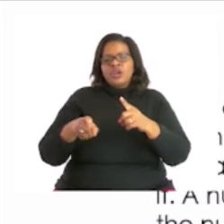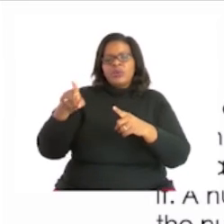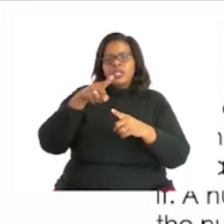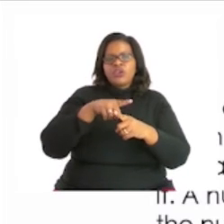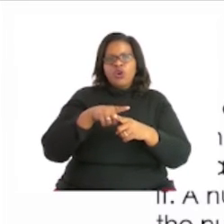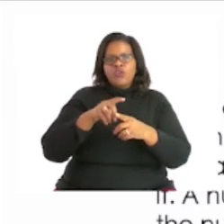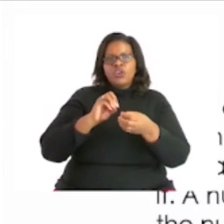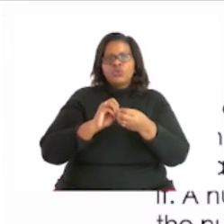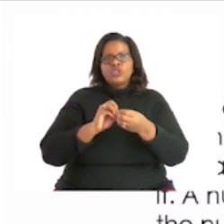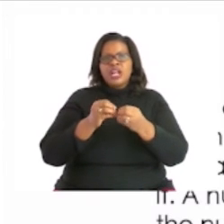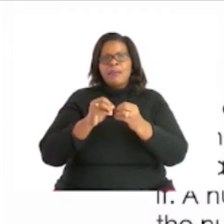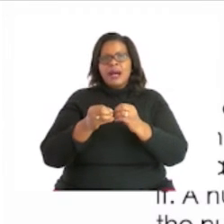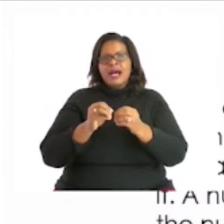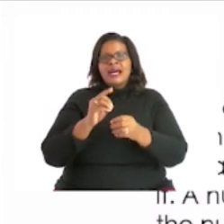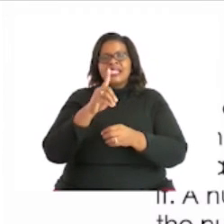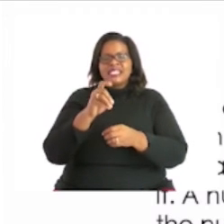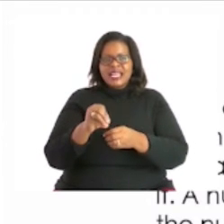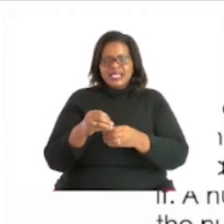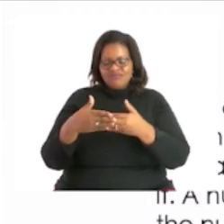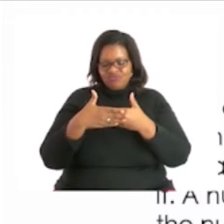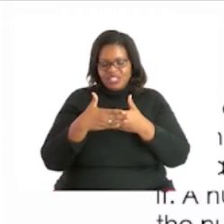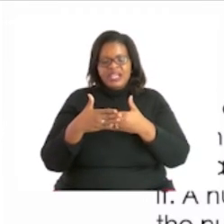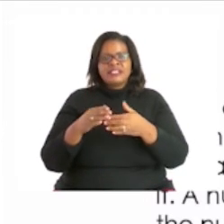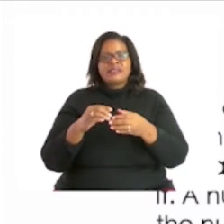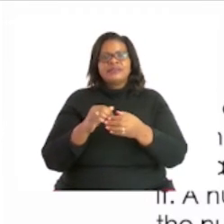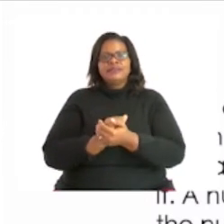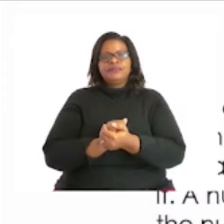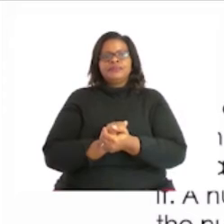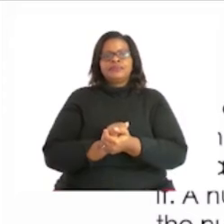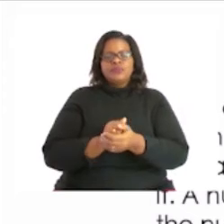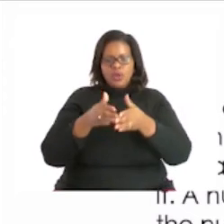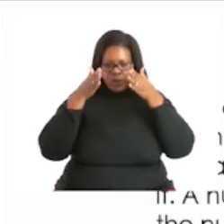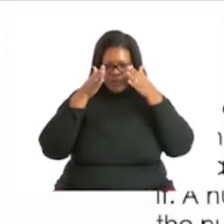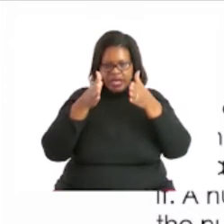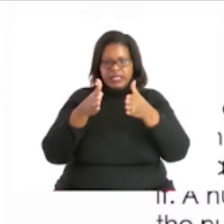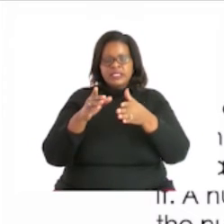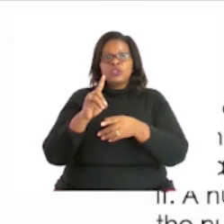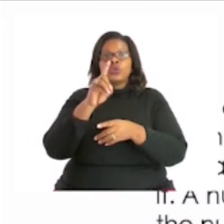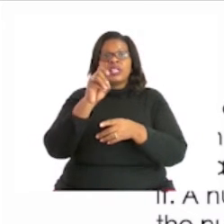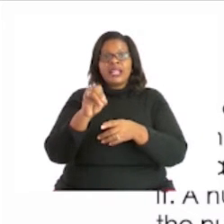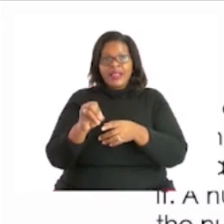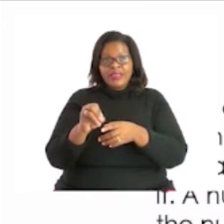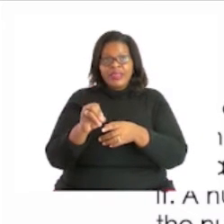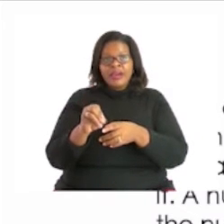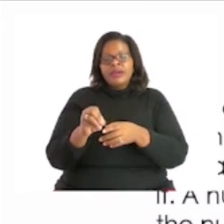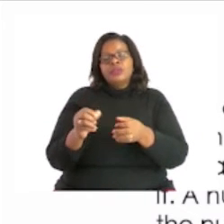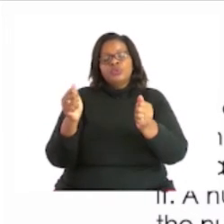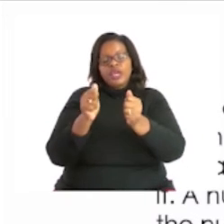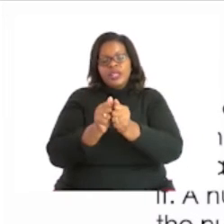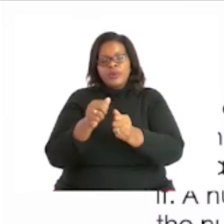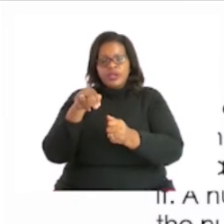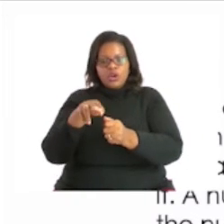read. When rounding off to the nearest 10, we focus on the tens and the units. Why